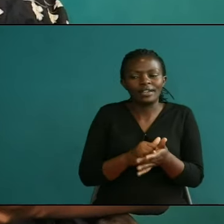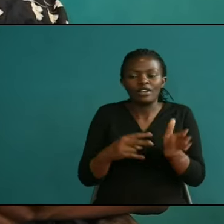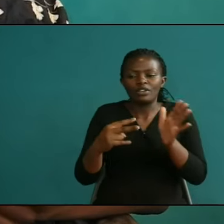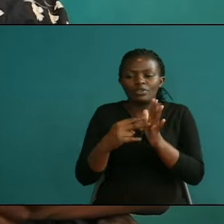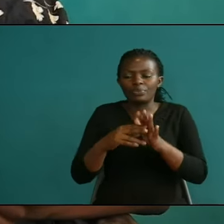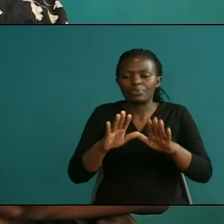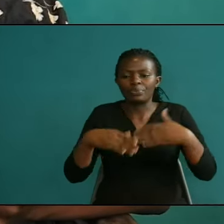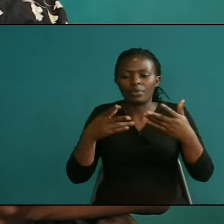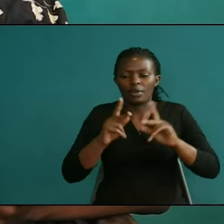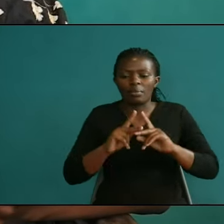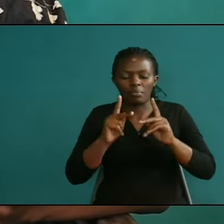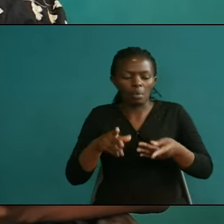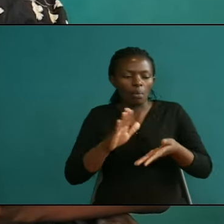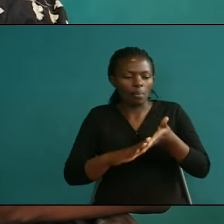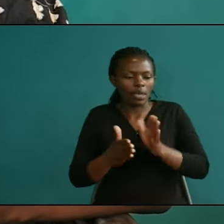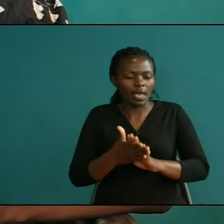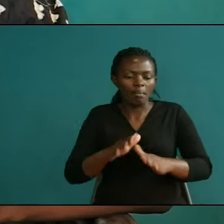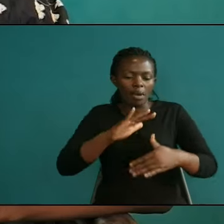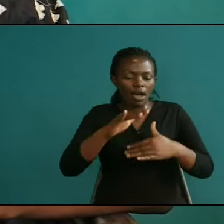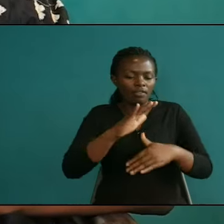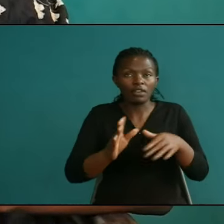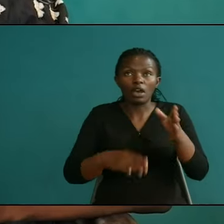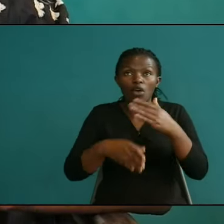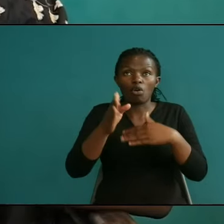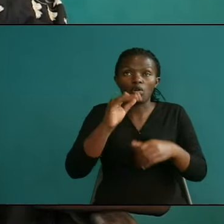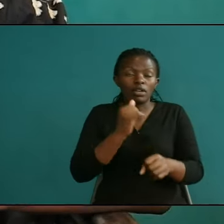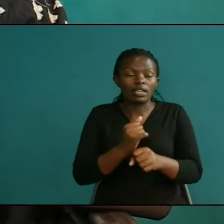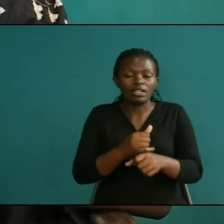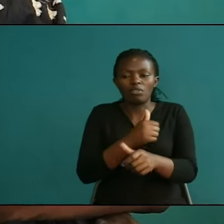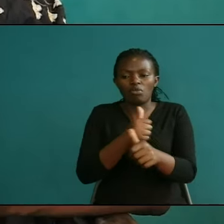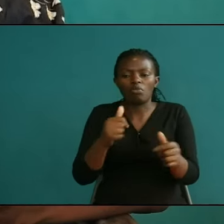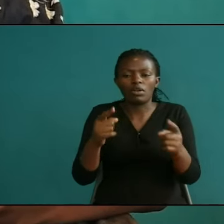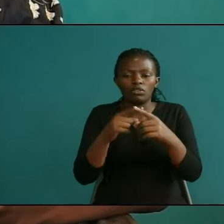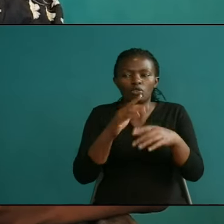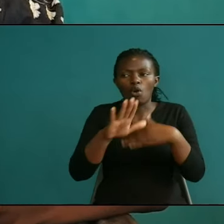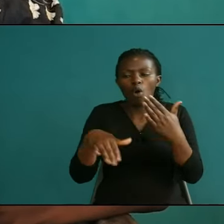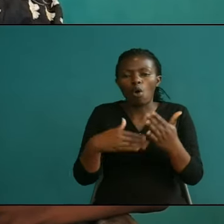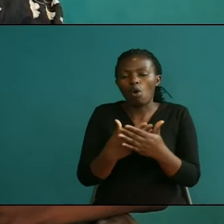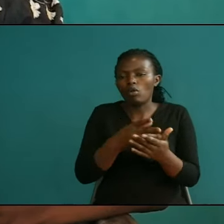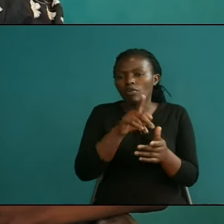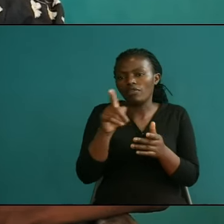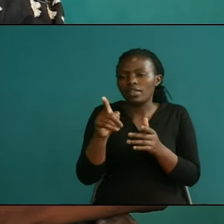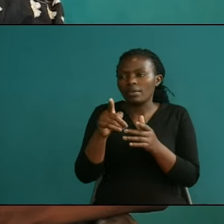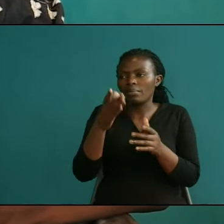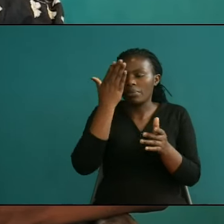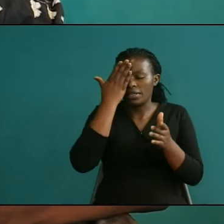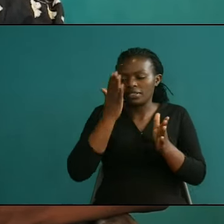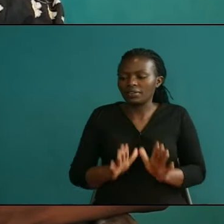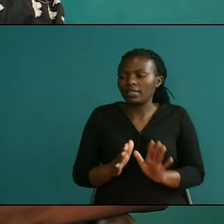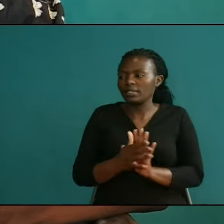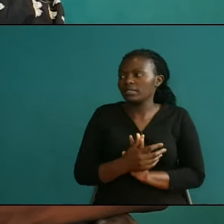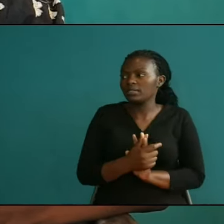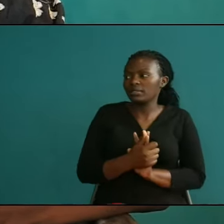even after all that God did for them. Mm-hmm. It's how filthy, literal filth that the people